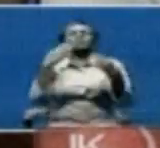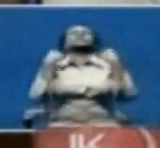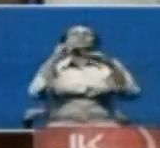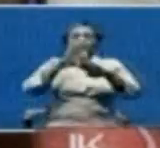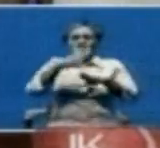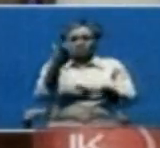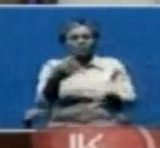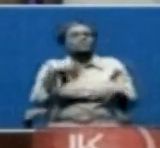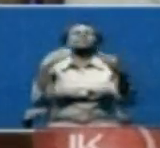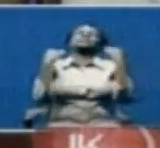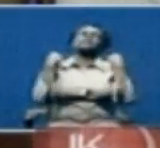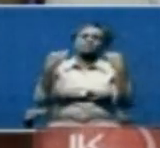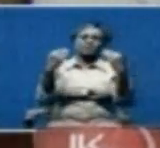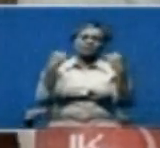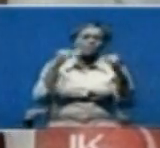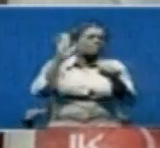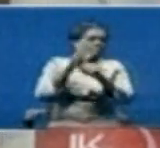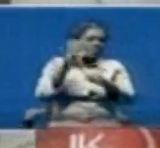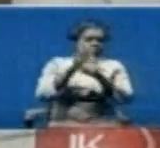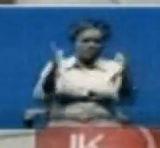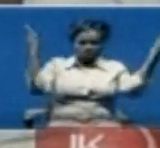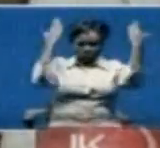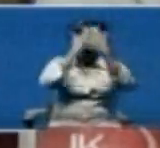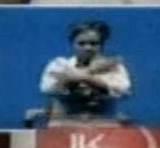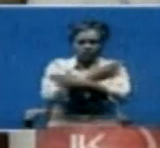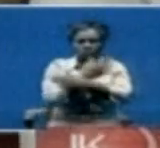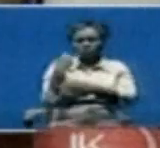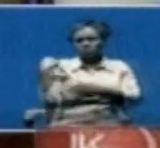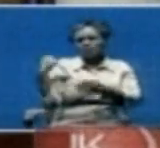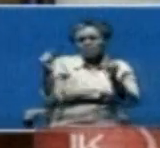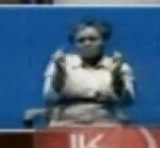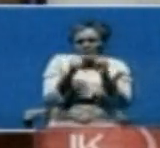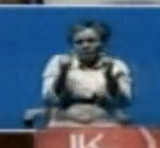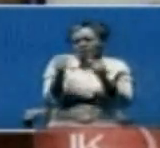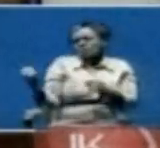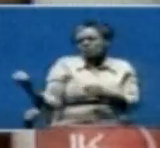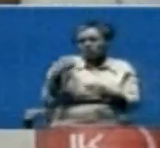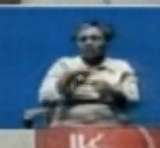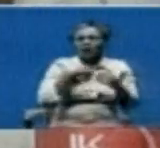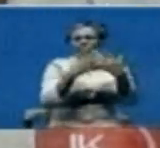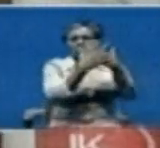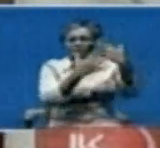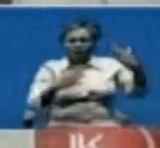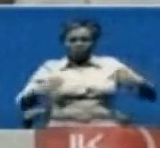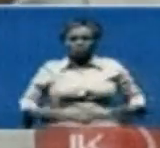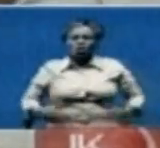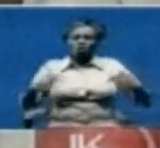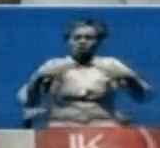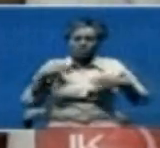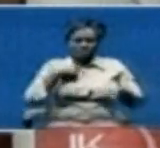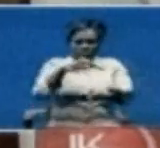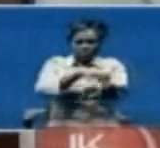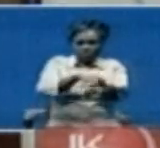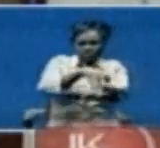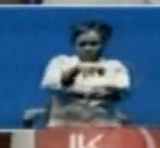I slept with a dirty sheet many nights. Mosquitoes ate me alive. I would wake up in the morning with blood over my body as I scratched from